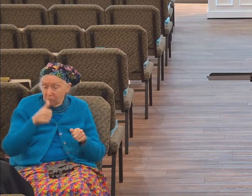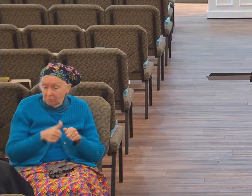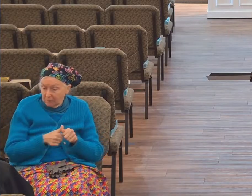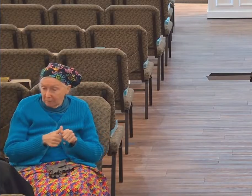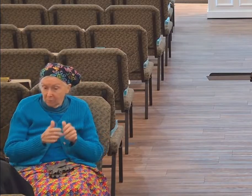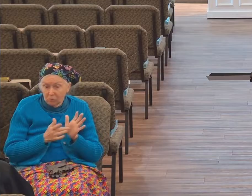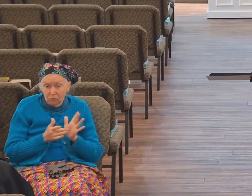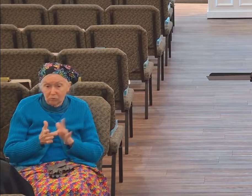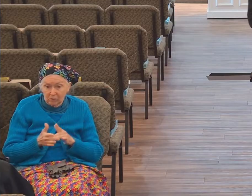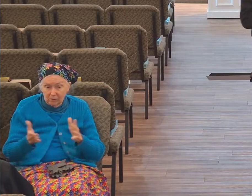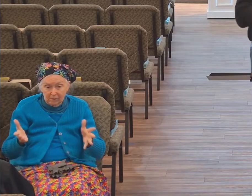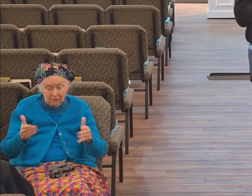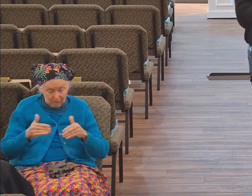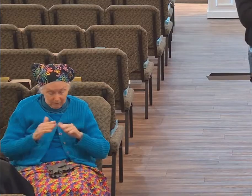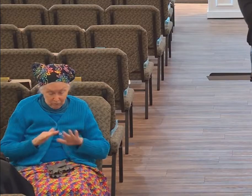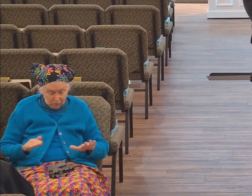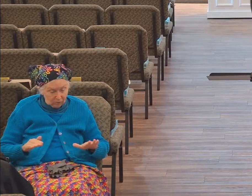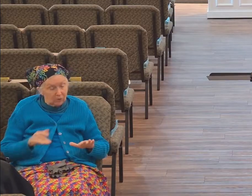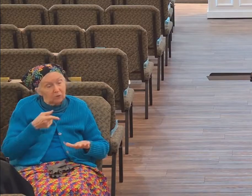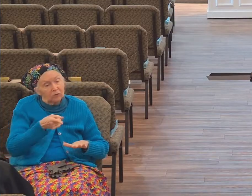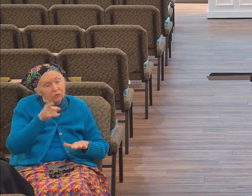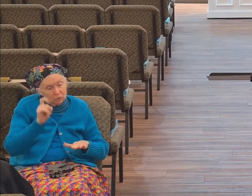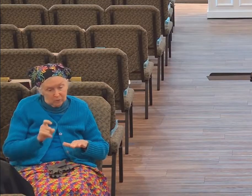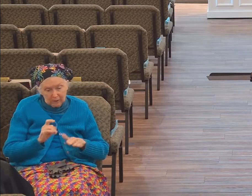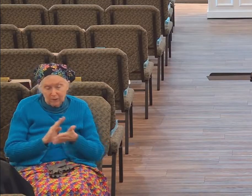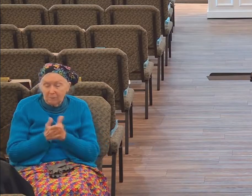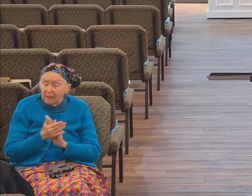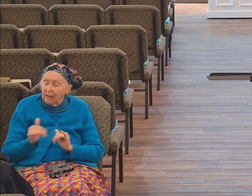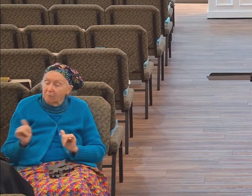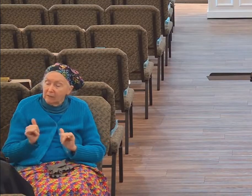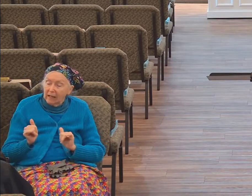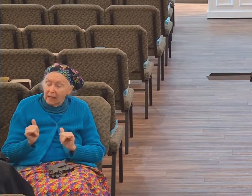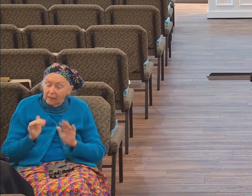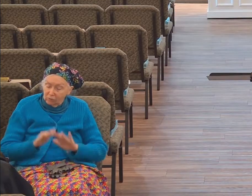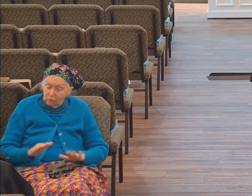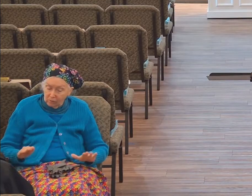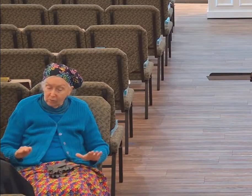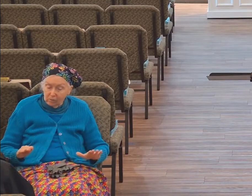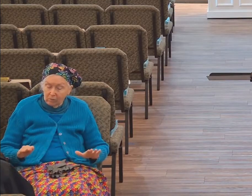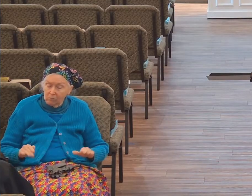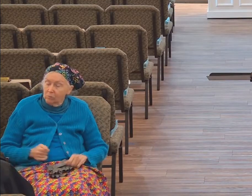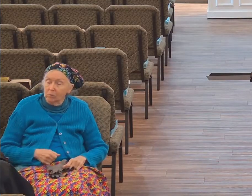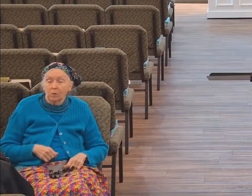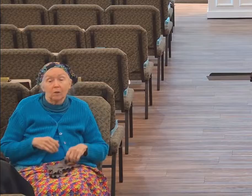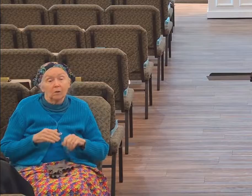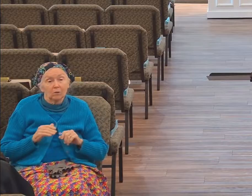this. One of those is that very thing. Children had,